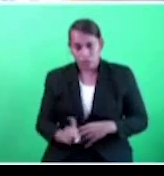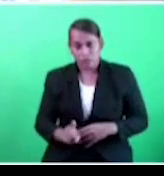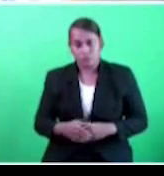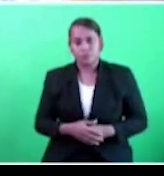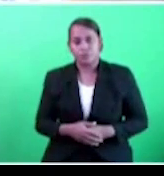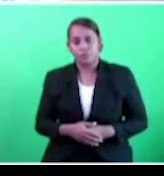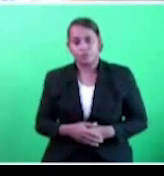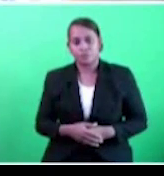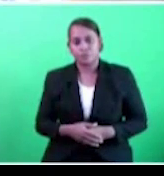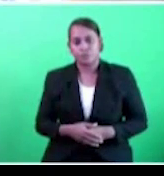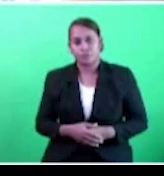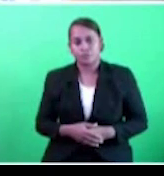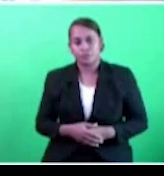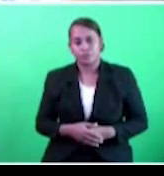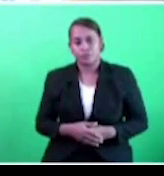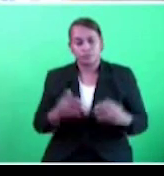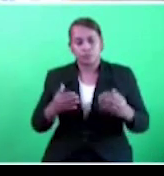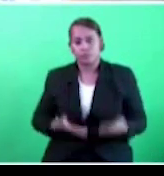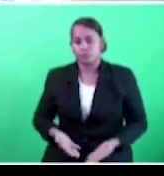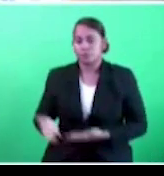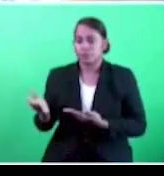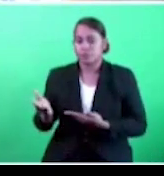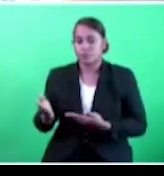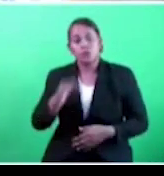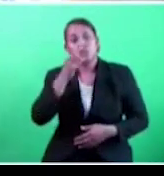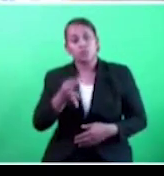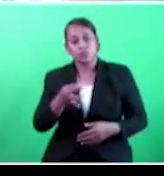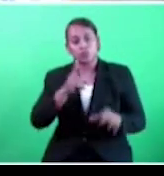Alexander O'Connor to ask question